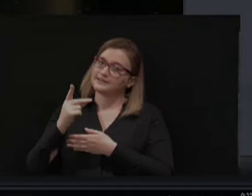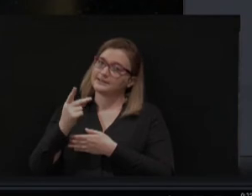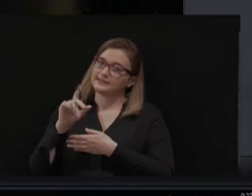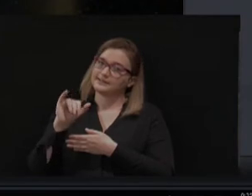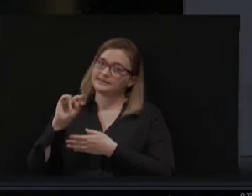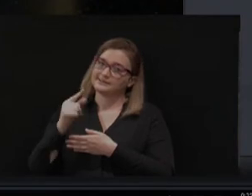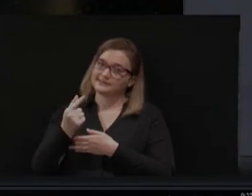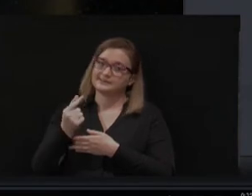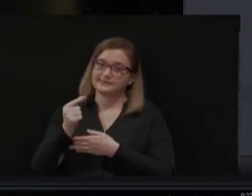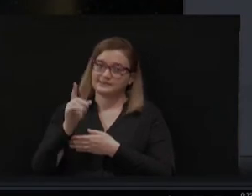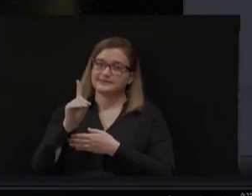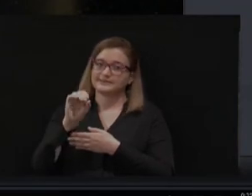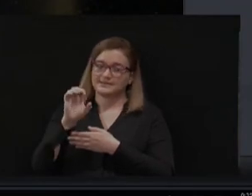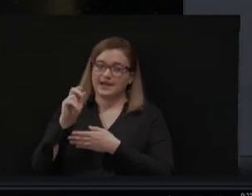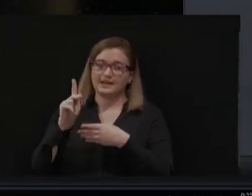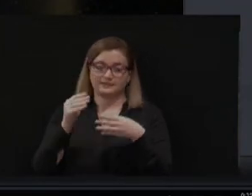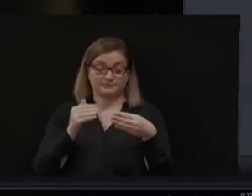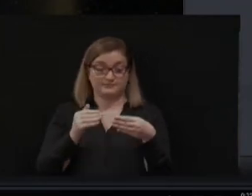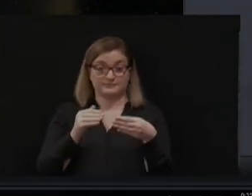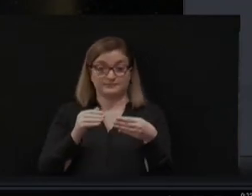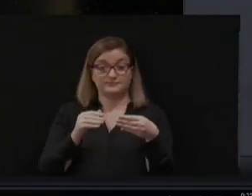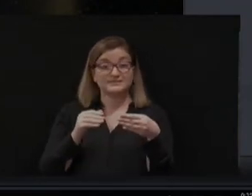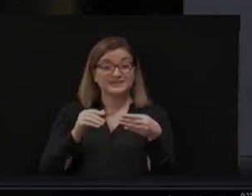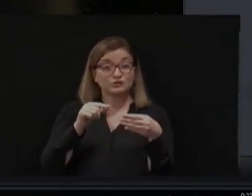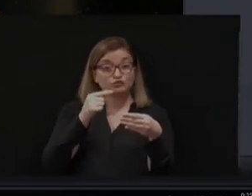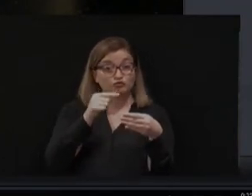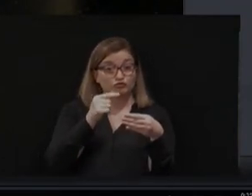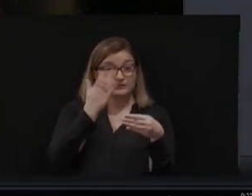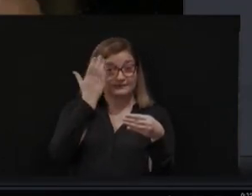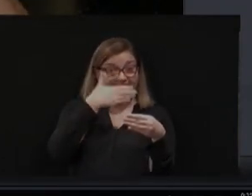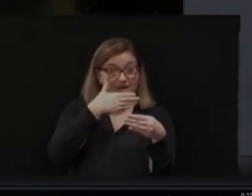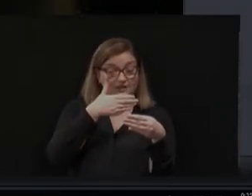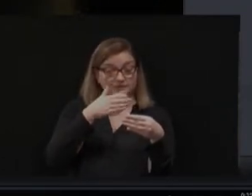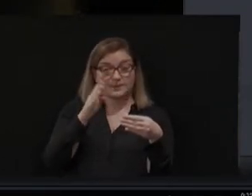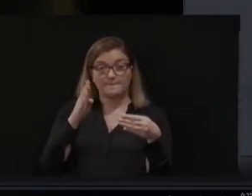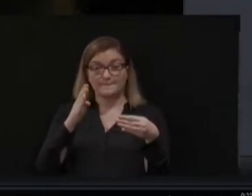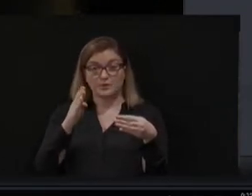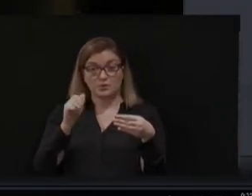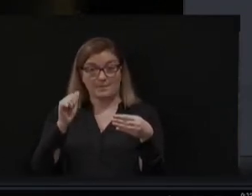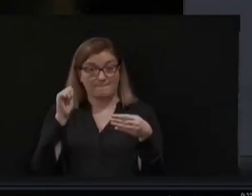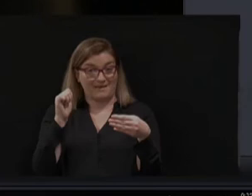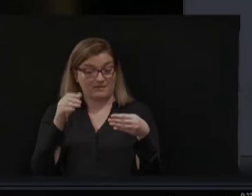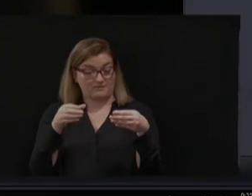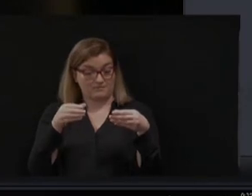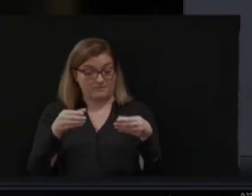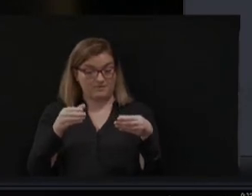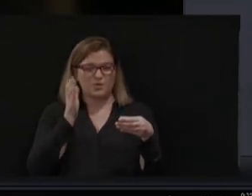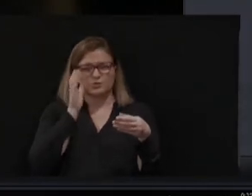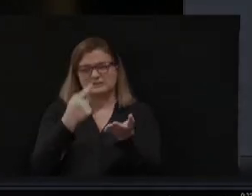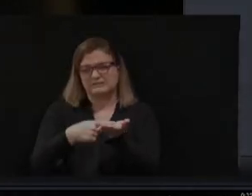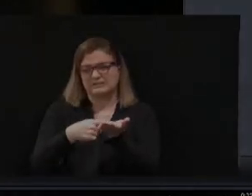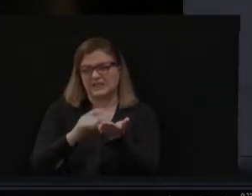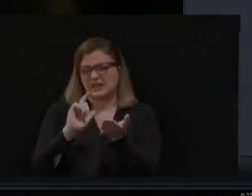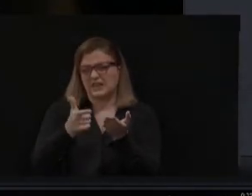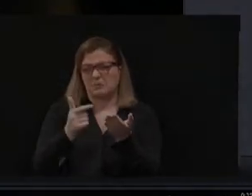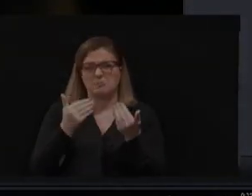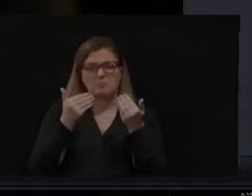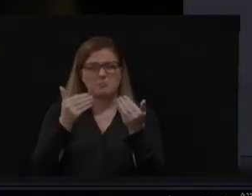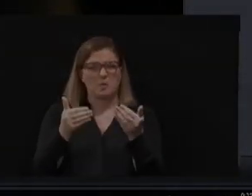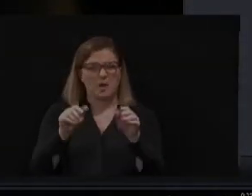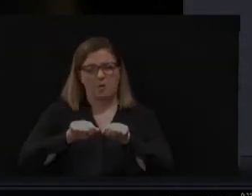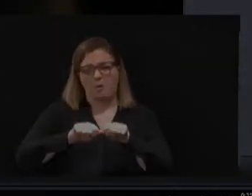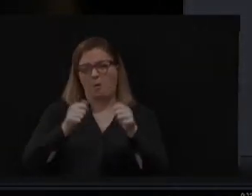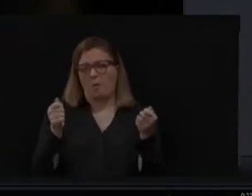beginning and some blue cards at the end. And we're going to talk about all these later, but for right now, you can just open this